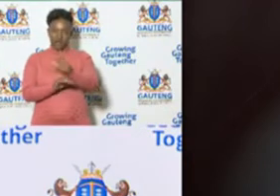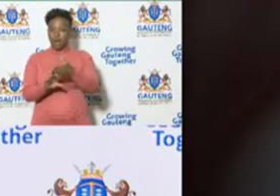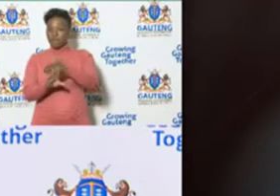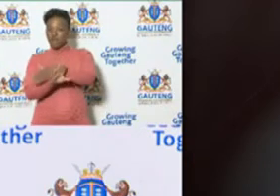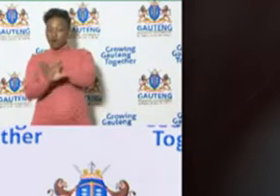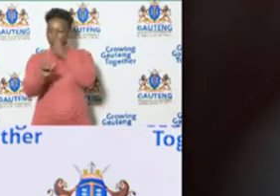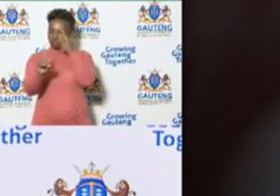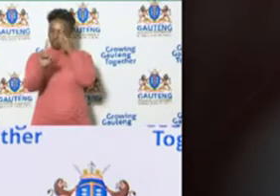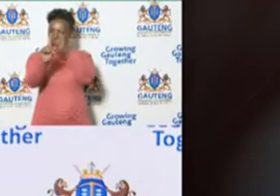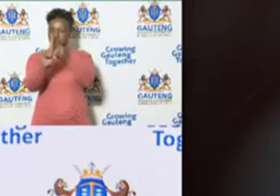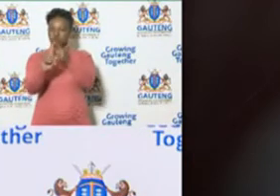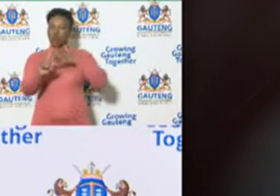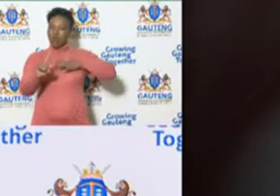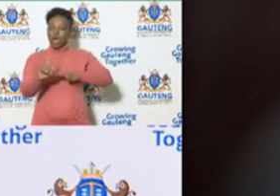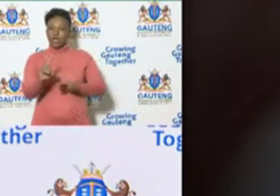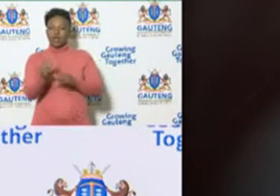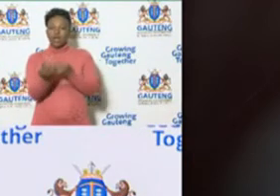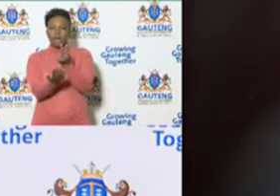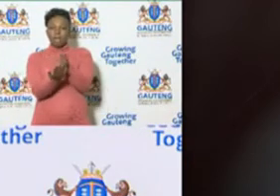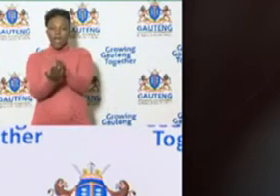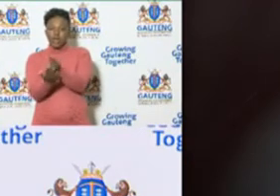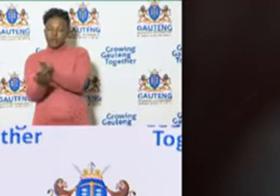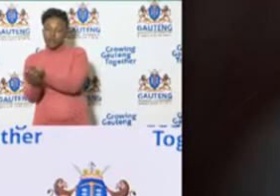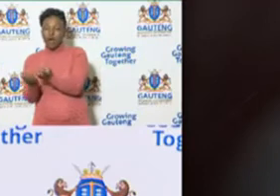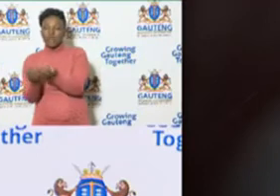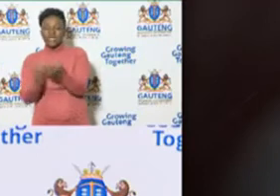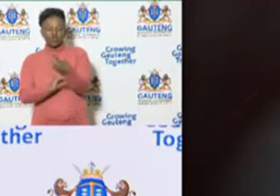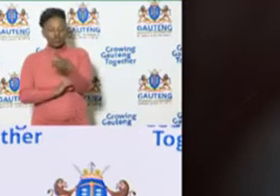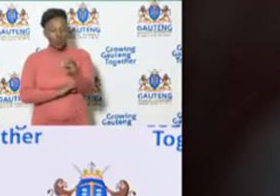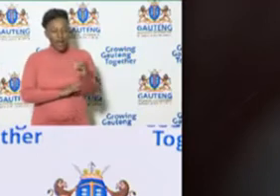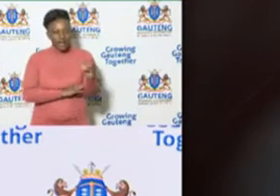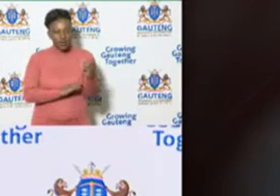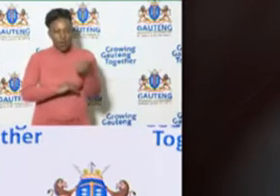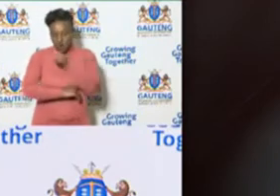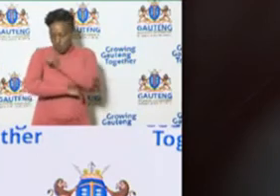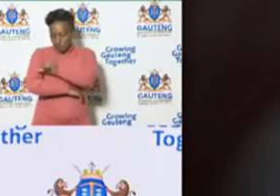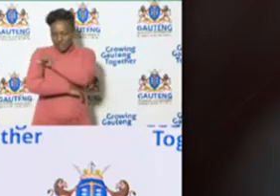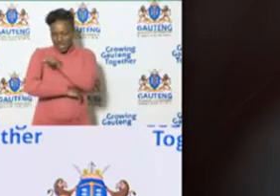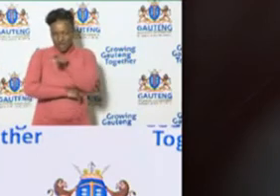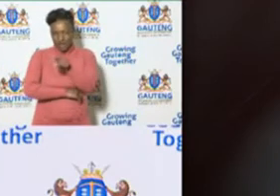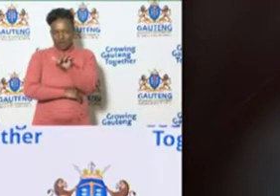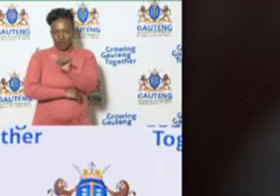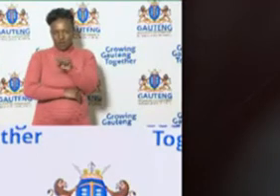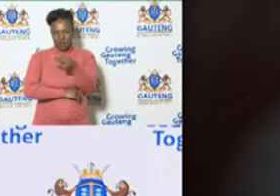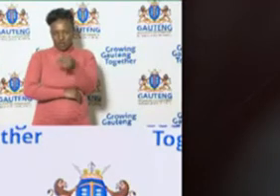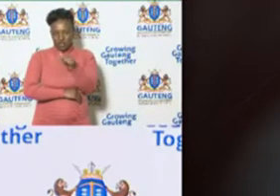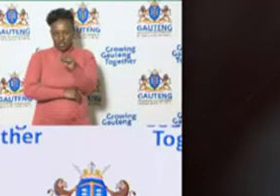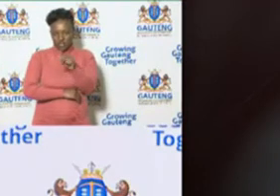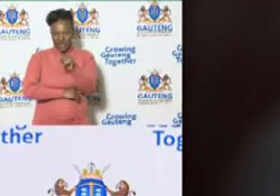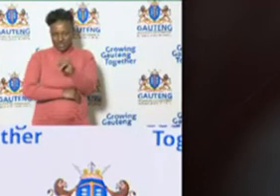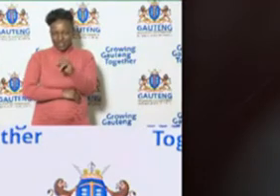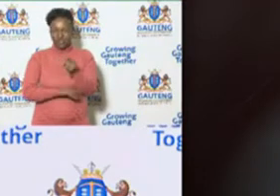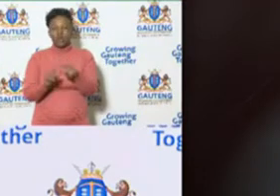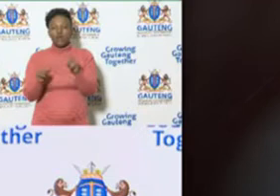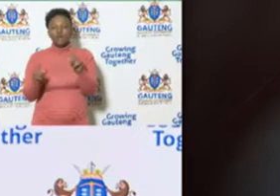our plan was to have 200 beds in that hospital. But because of the design, when you do ICU beds